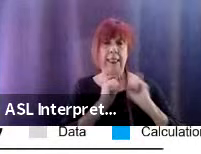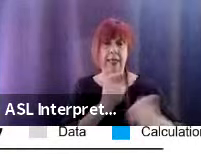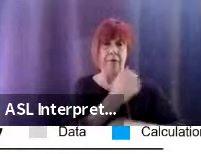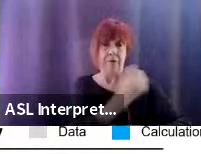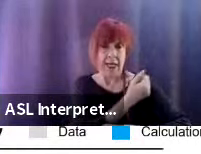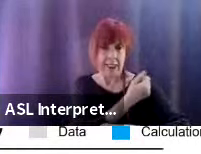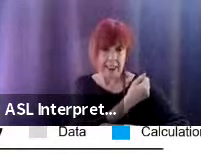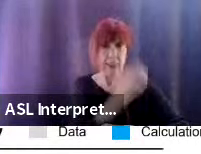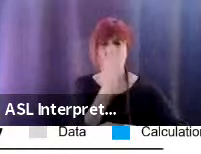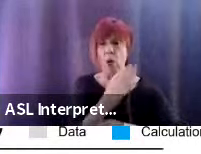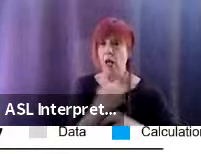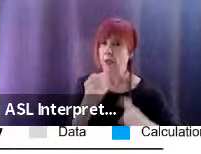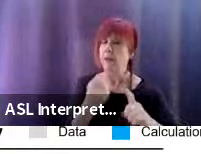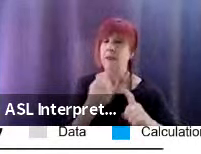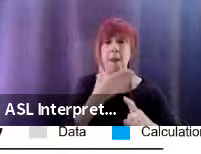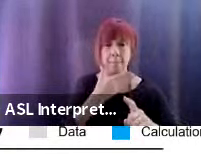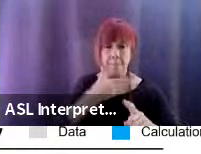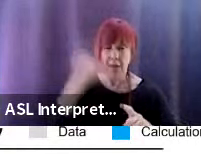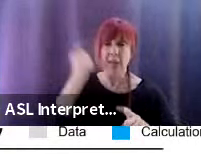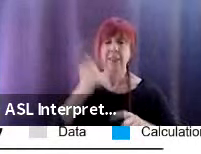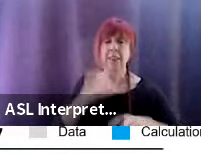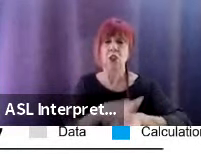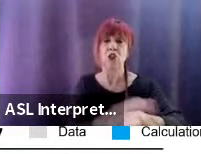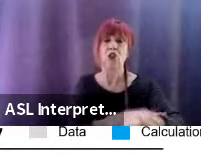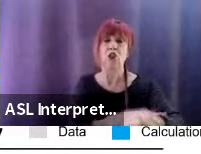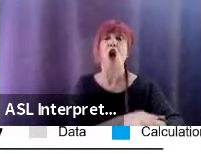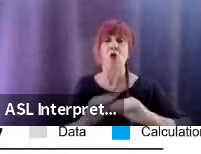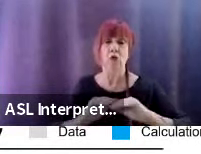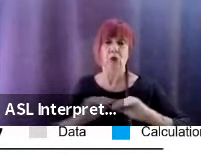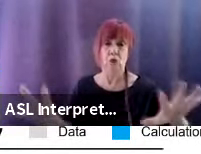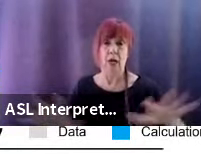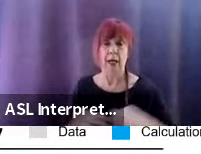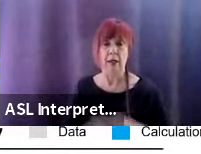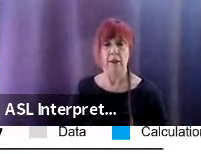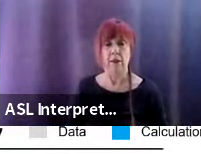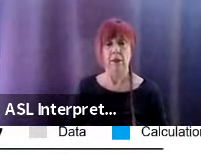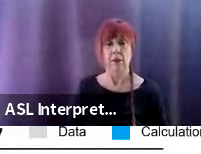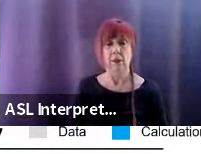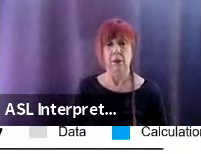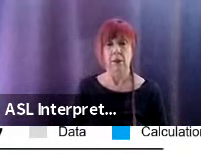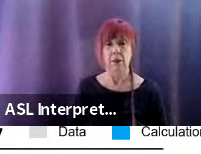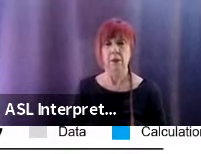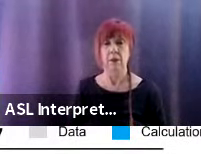individuals faster in order to slow COVID case rate and death. Next slide, please.